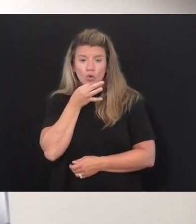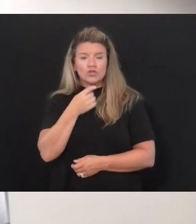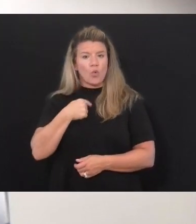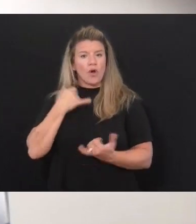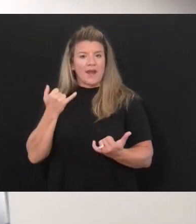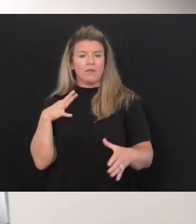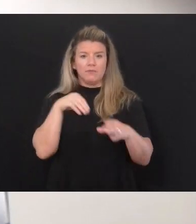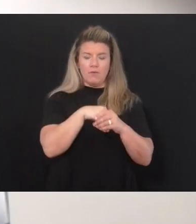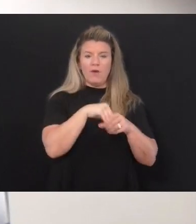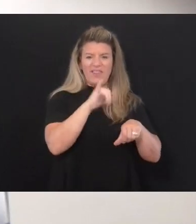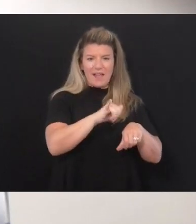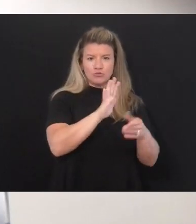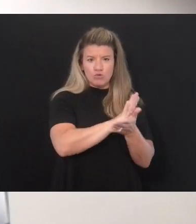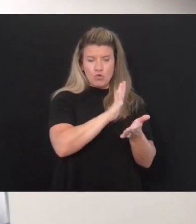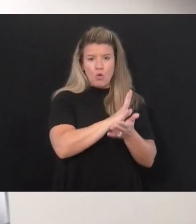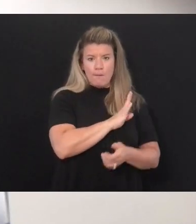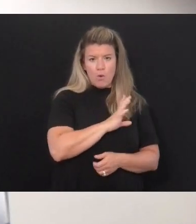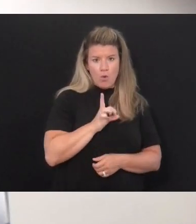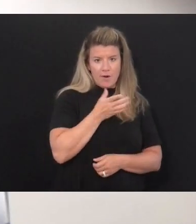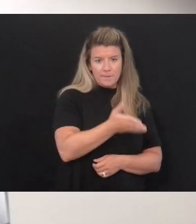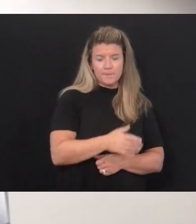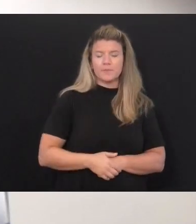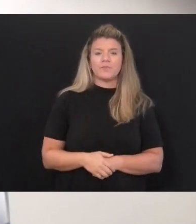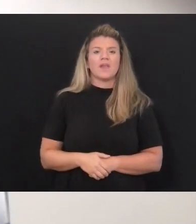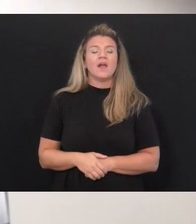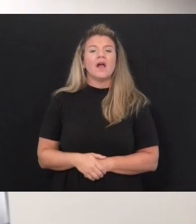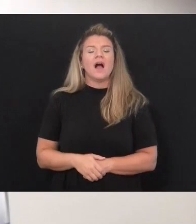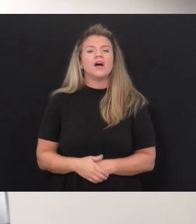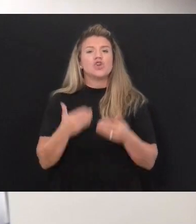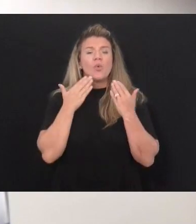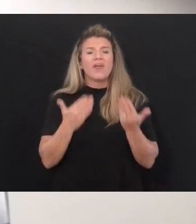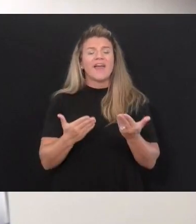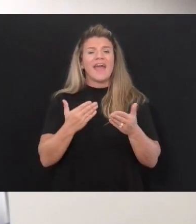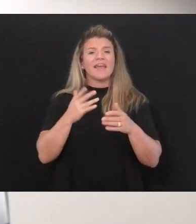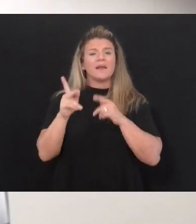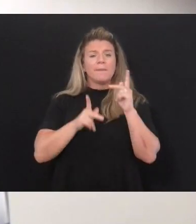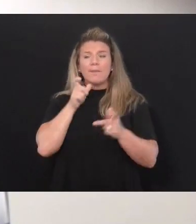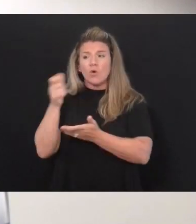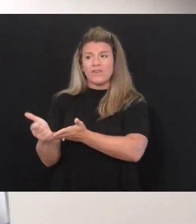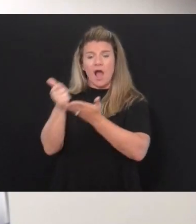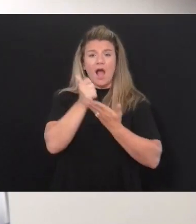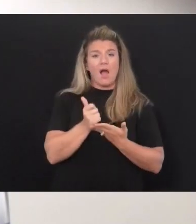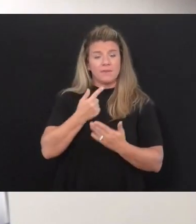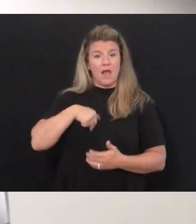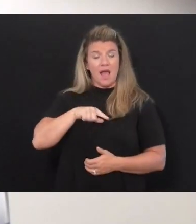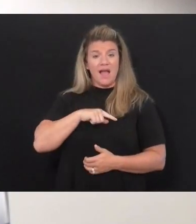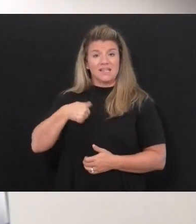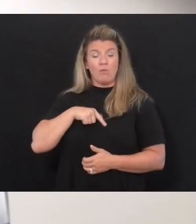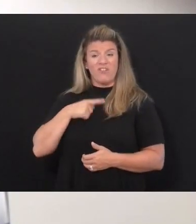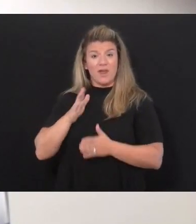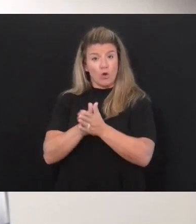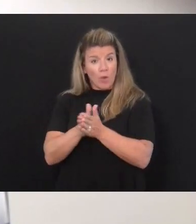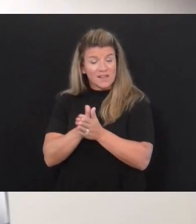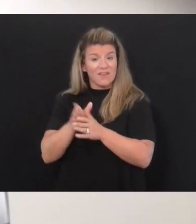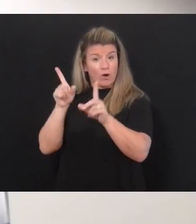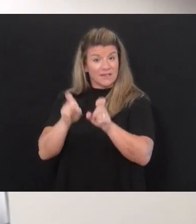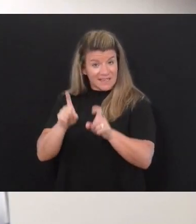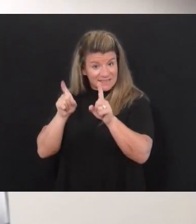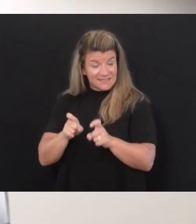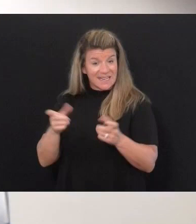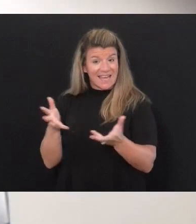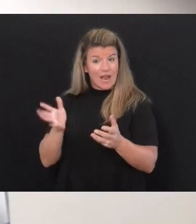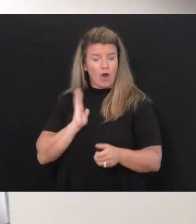part of your face so it fits snugly. And if you do this, and while it may be a minor inconvenience and it